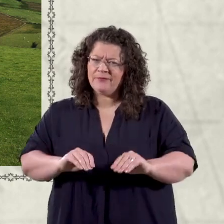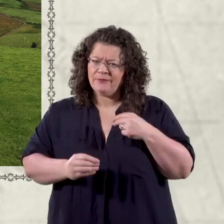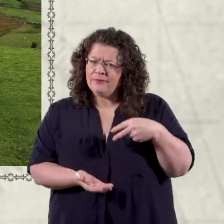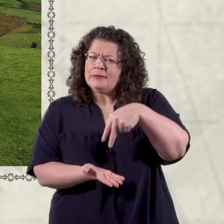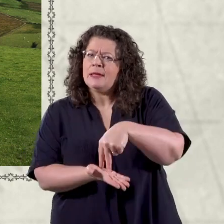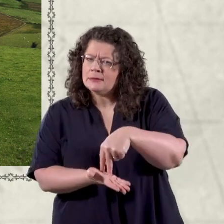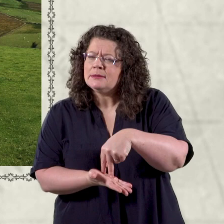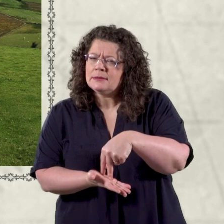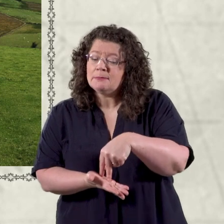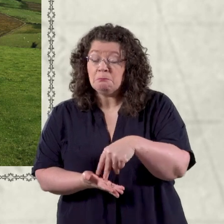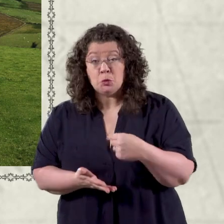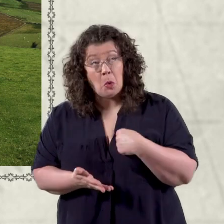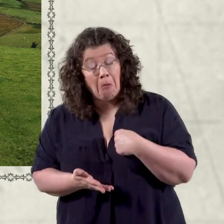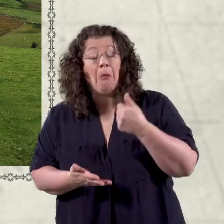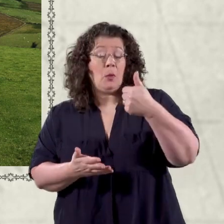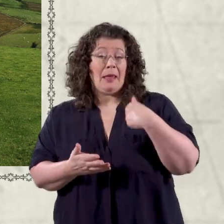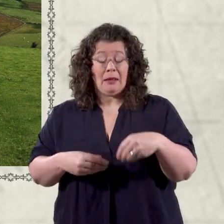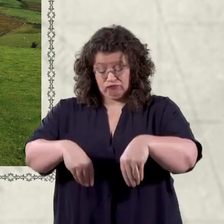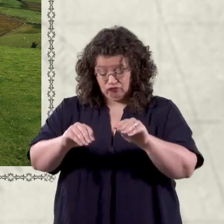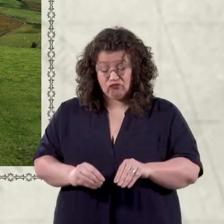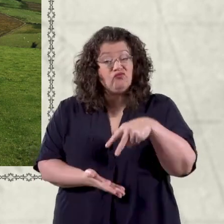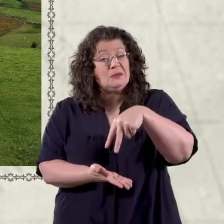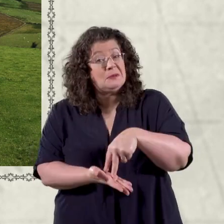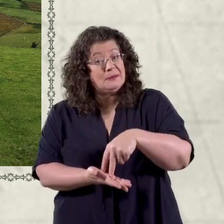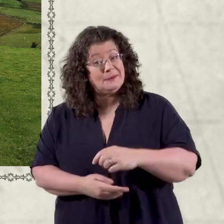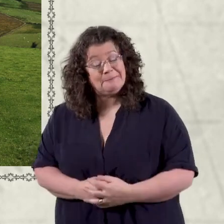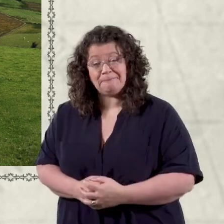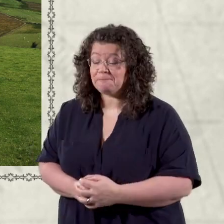feet. So that's what I did.